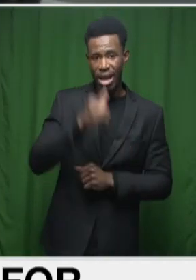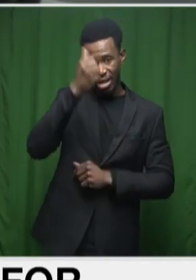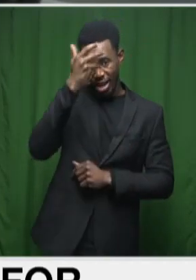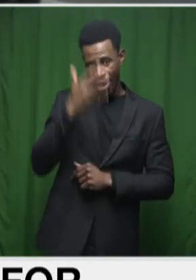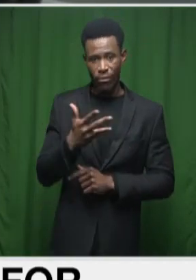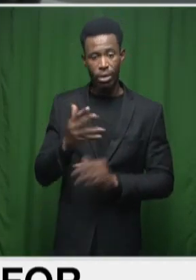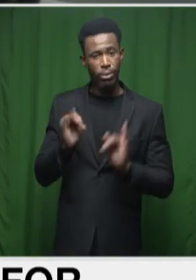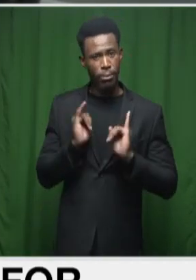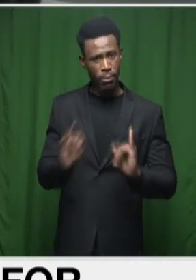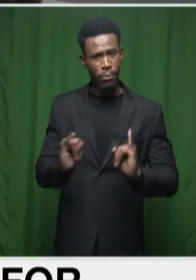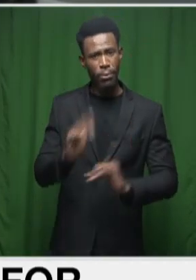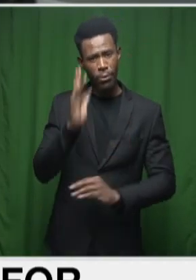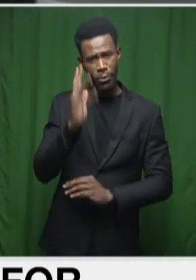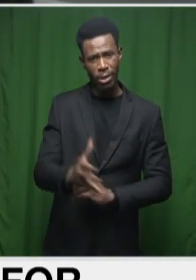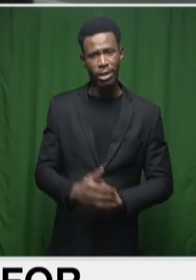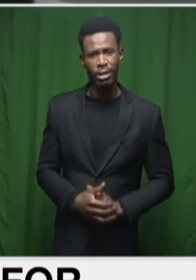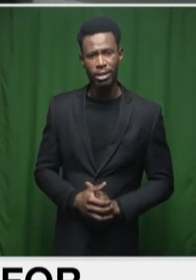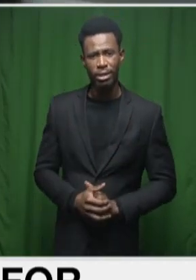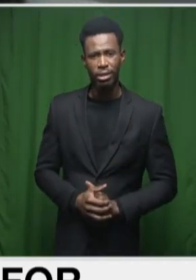dramatically.